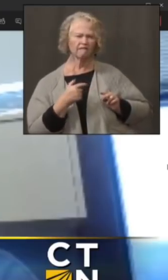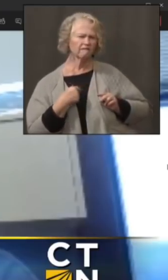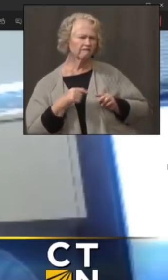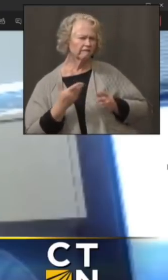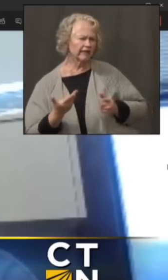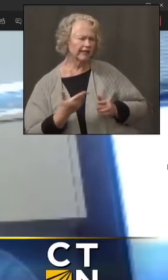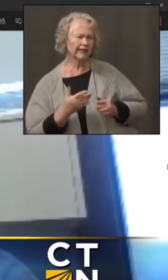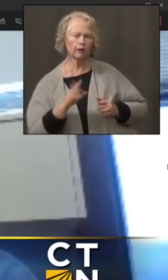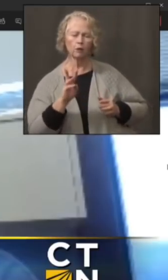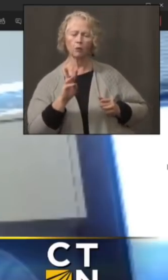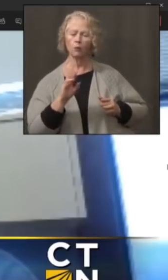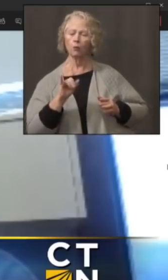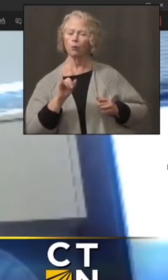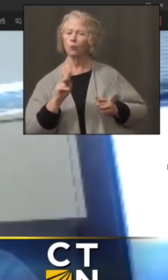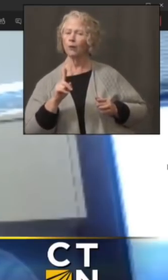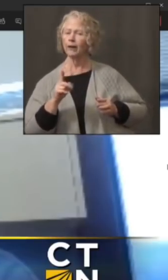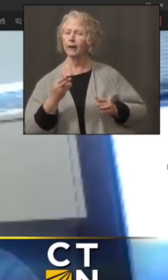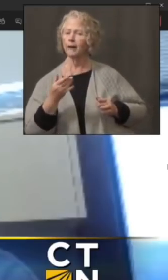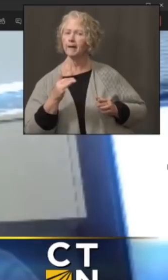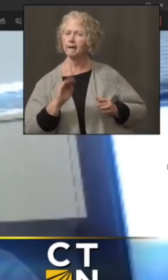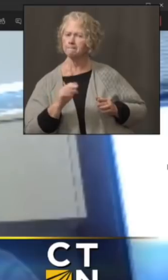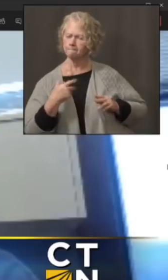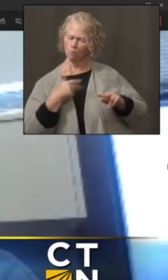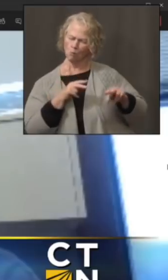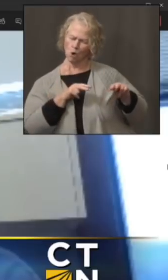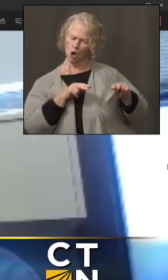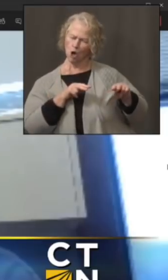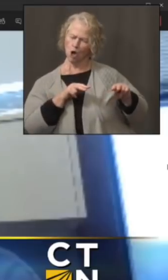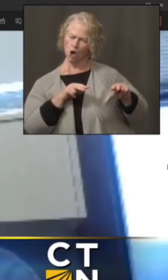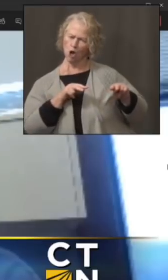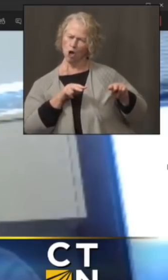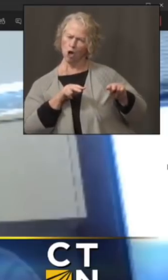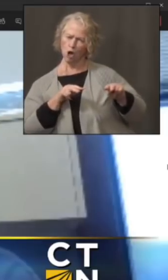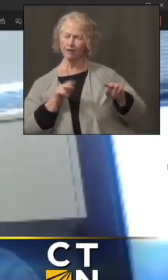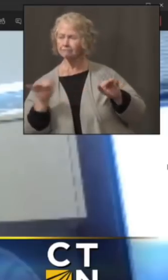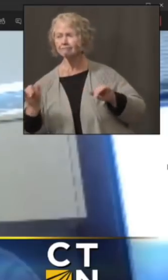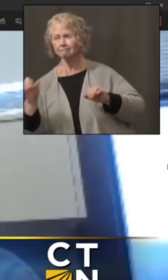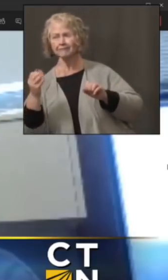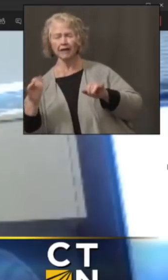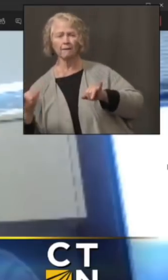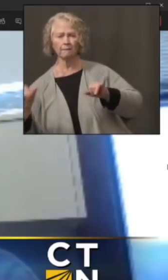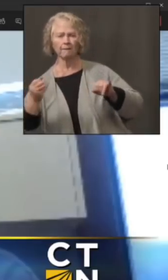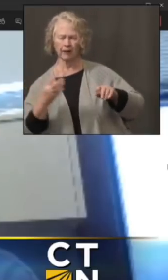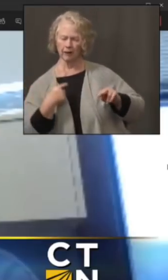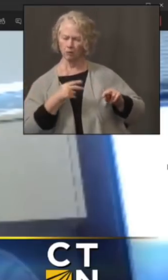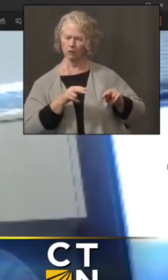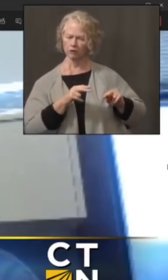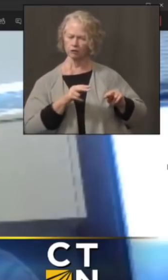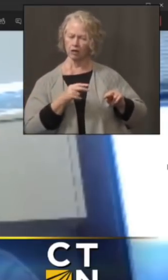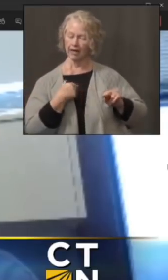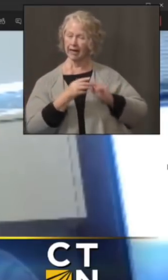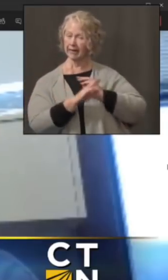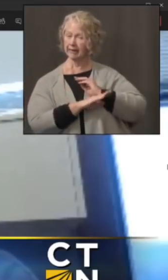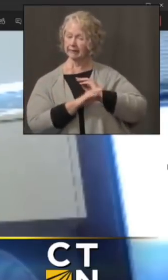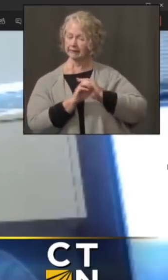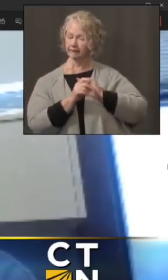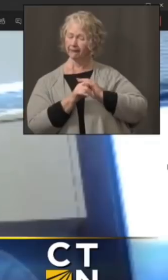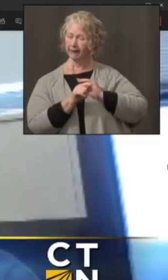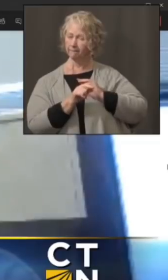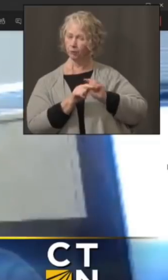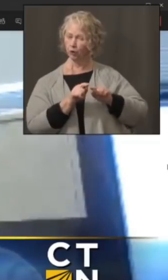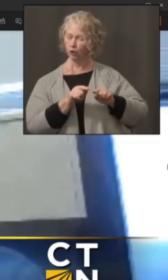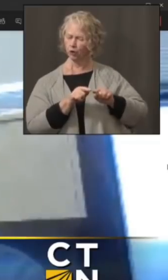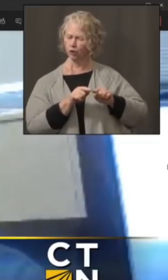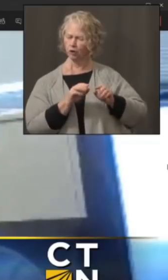in Windham, like many other communities in Connecticut, taking this very seriously. And we saw the numbers climbing from early September on. That's the time